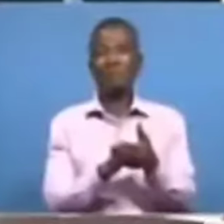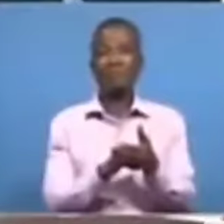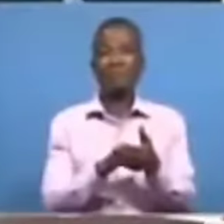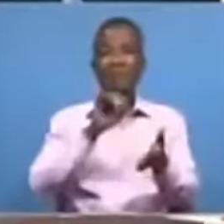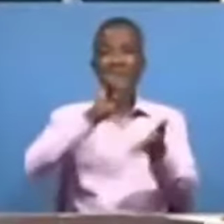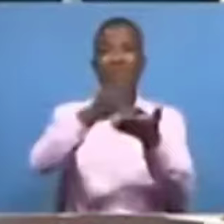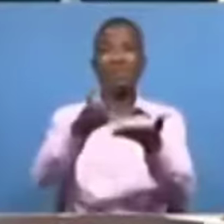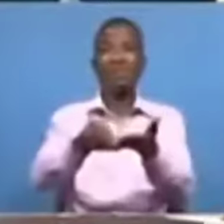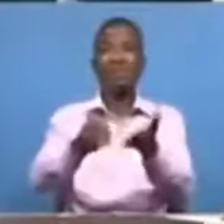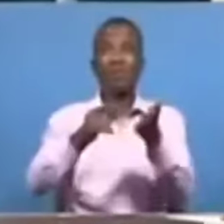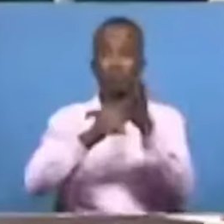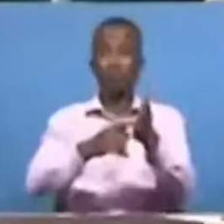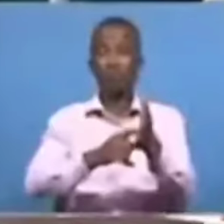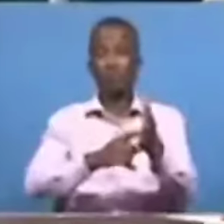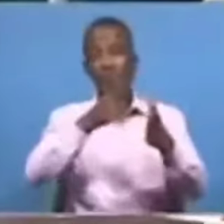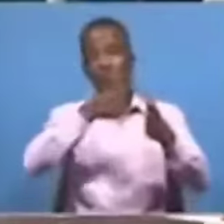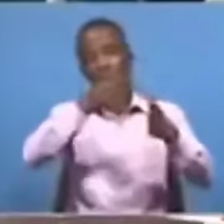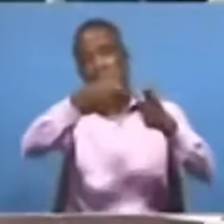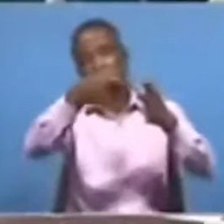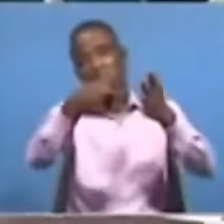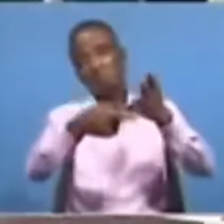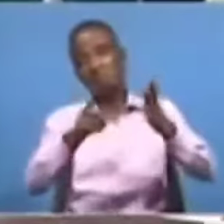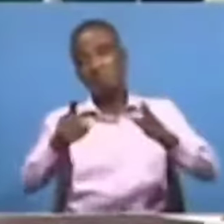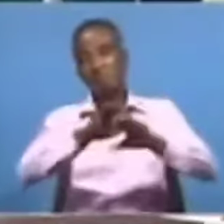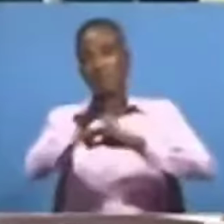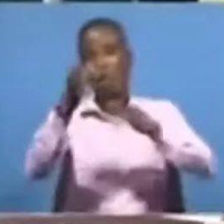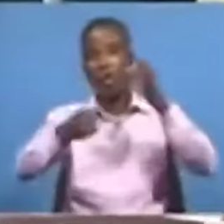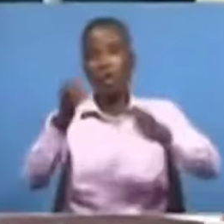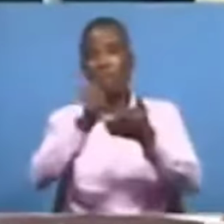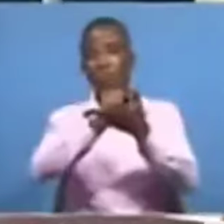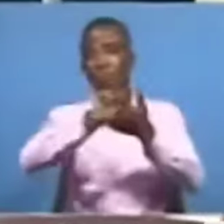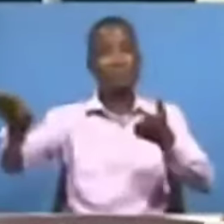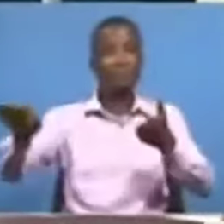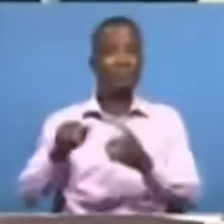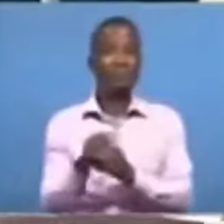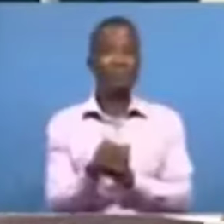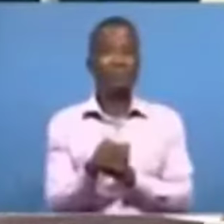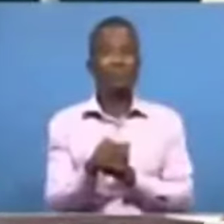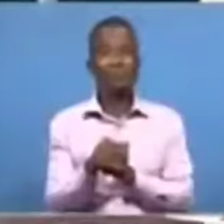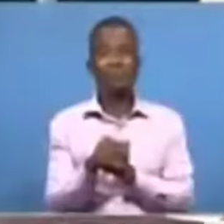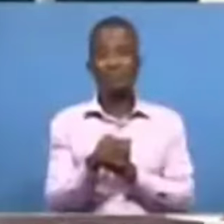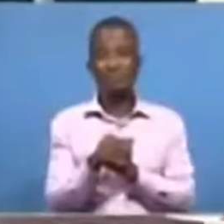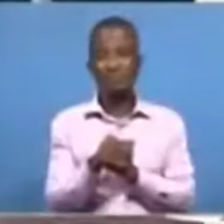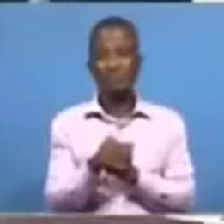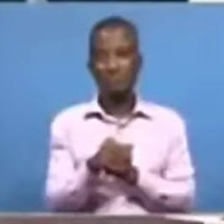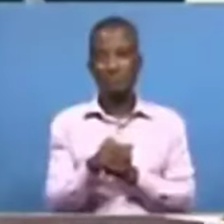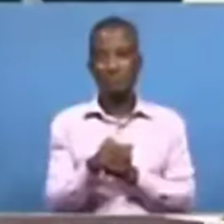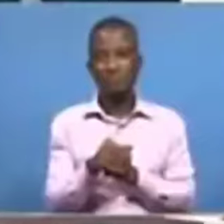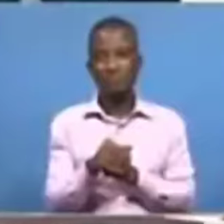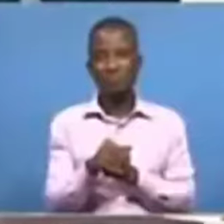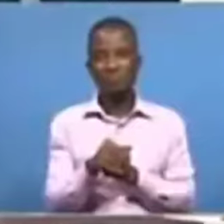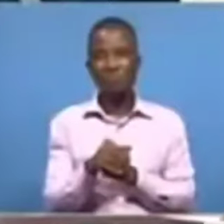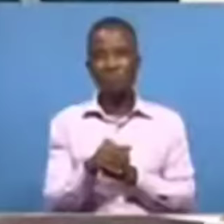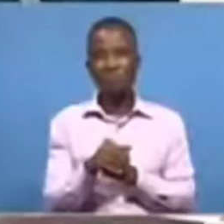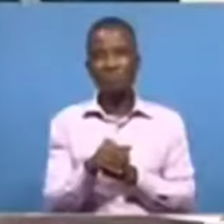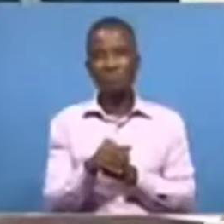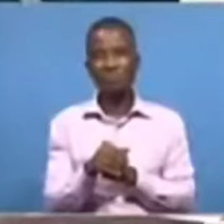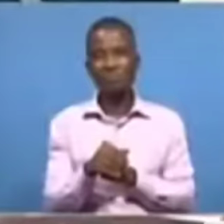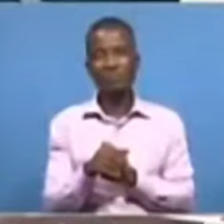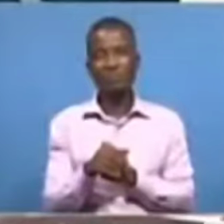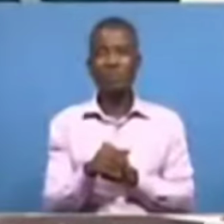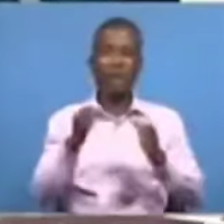before the court shows that we did that. Again, the court, in interpreting Section 26, commenting on